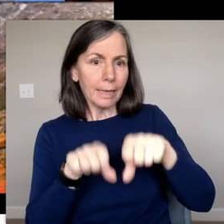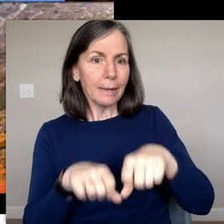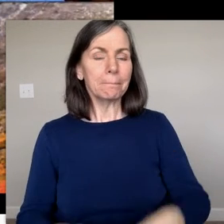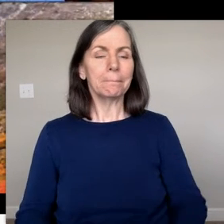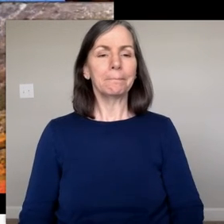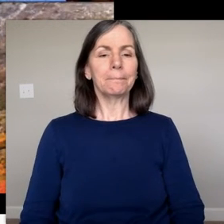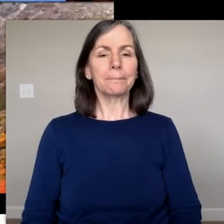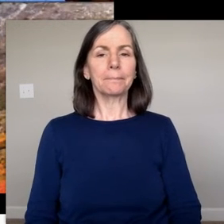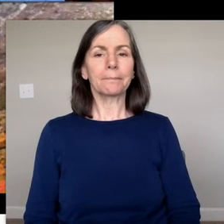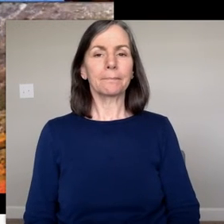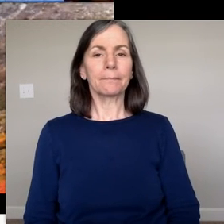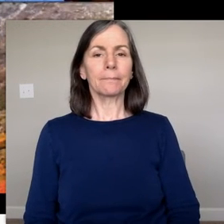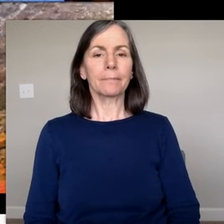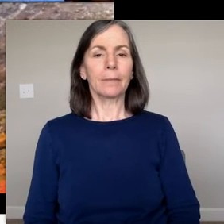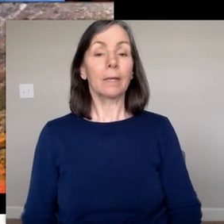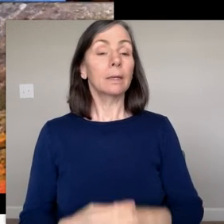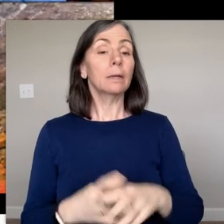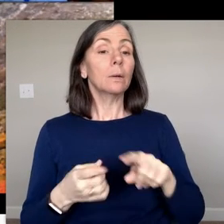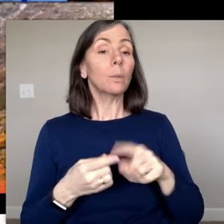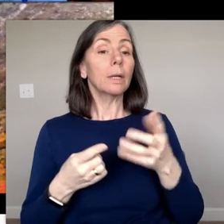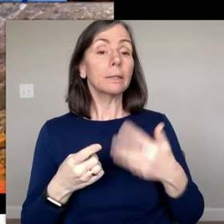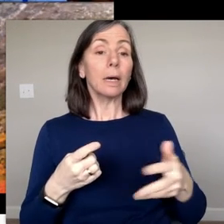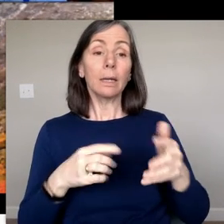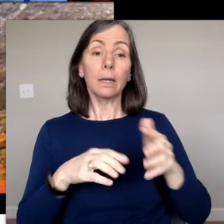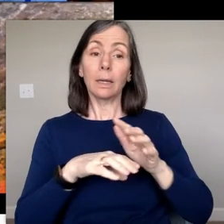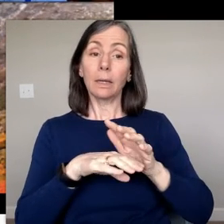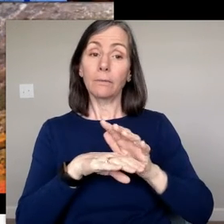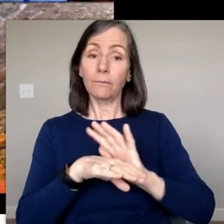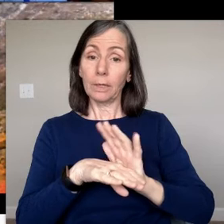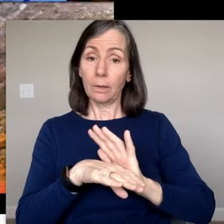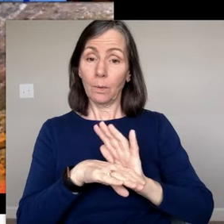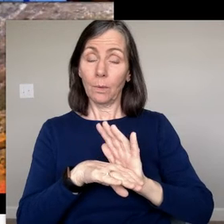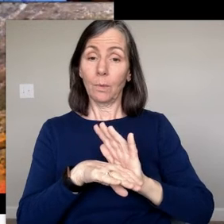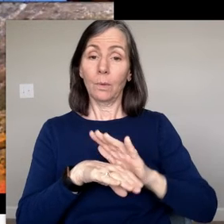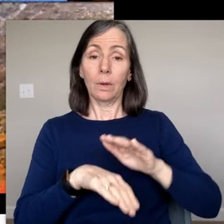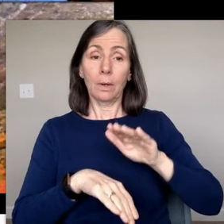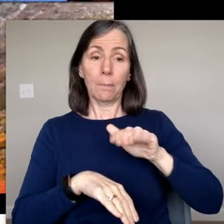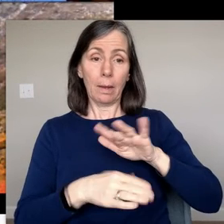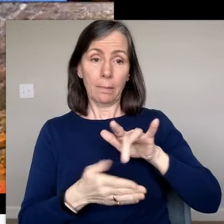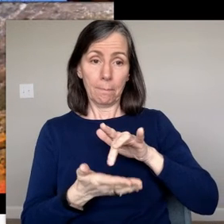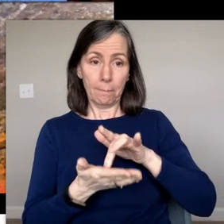When we are done with the video, make sure that in the bottom middle,